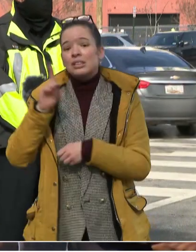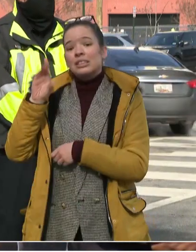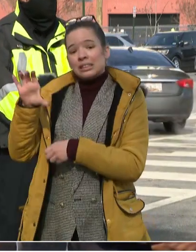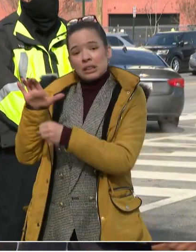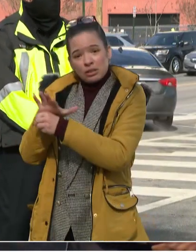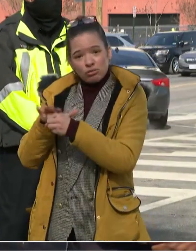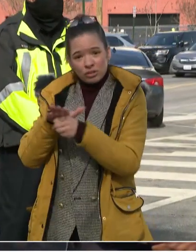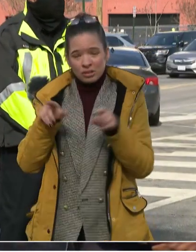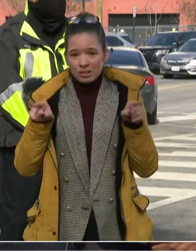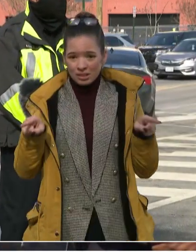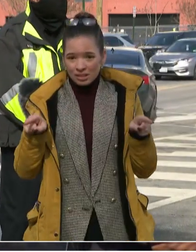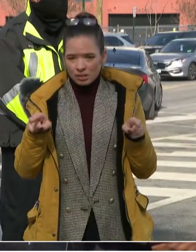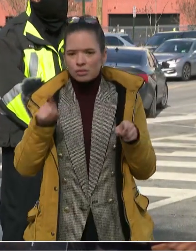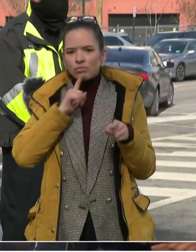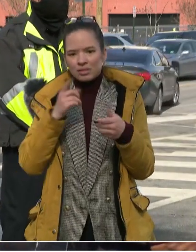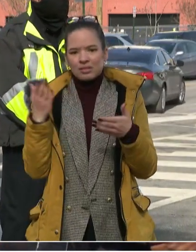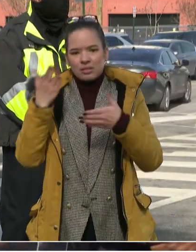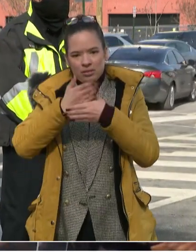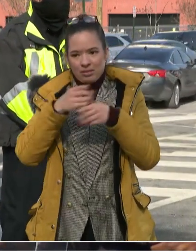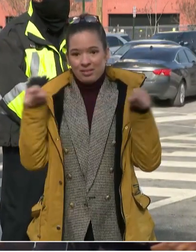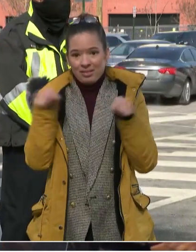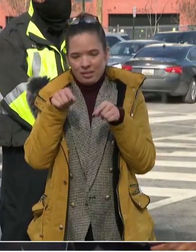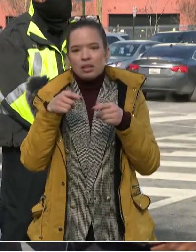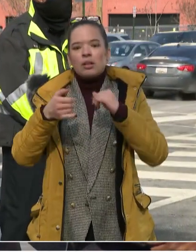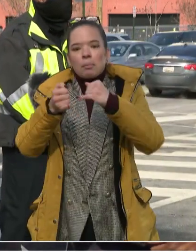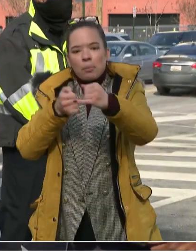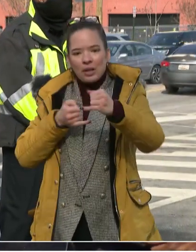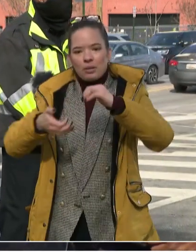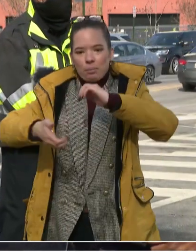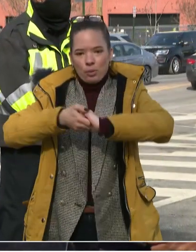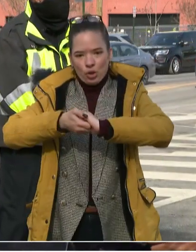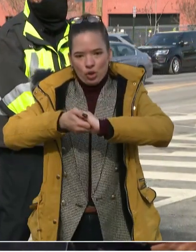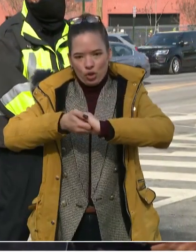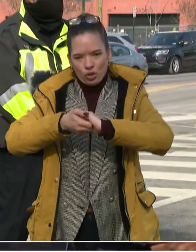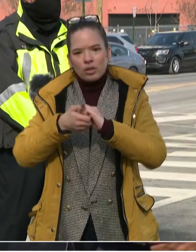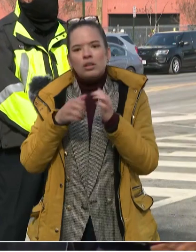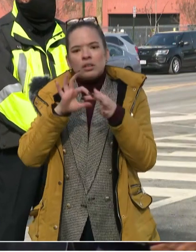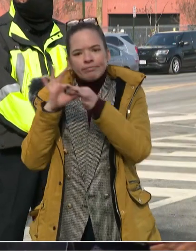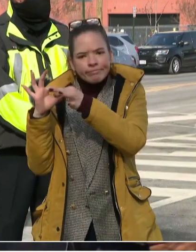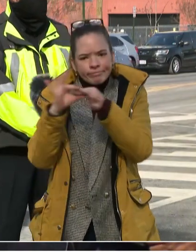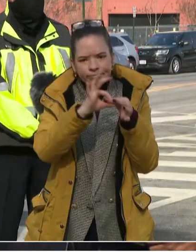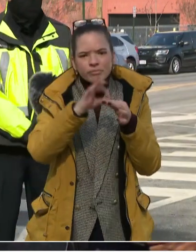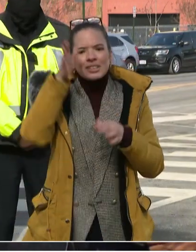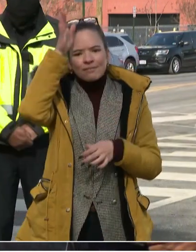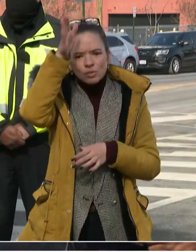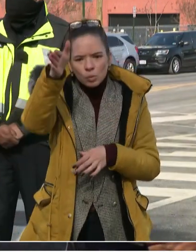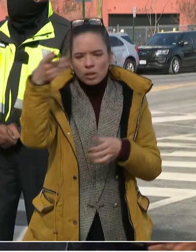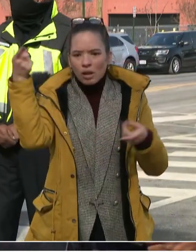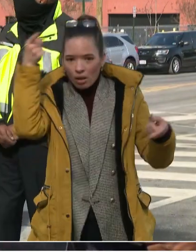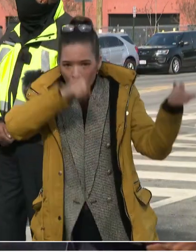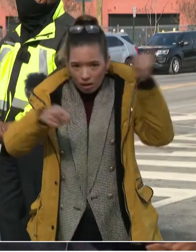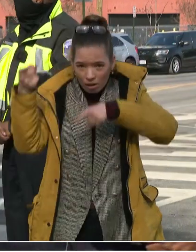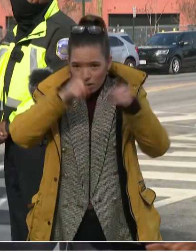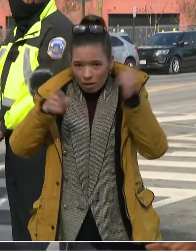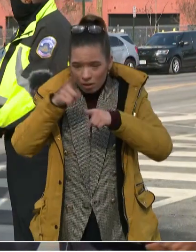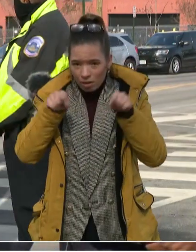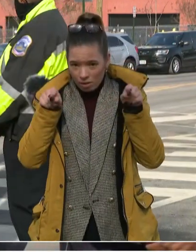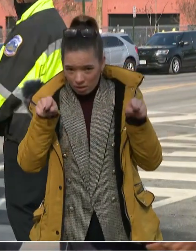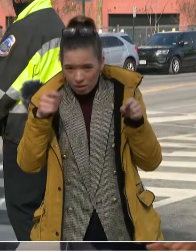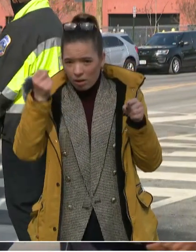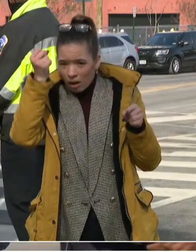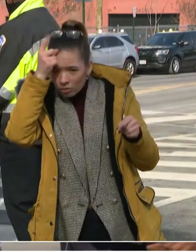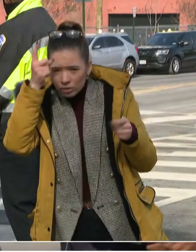the border. We share a joint future, a collaborative mindset, and we seek a safer place to